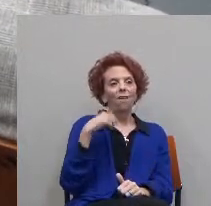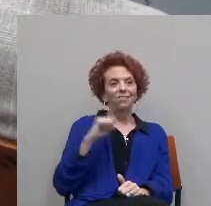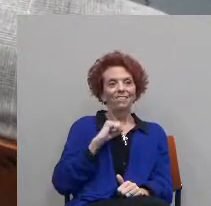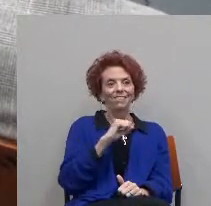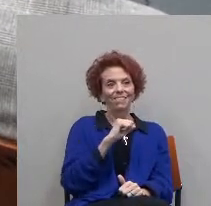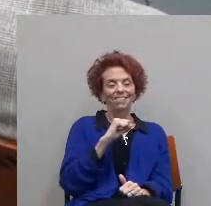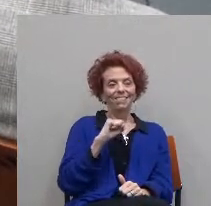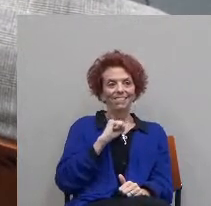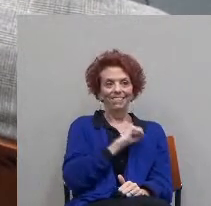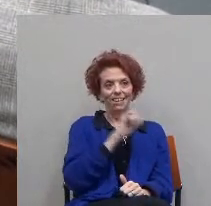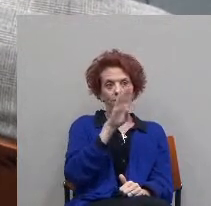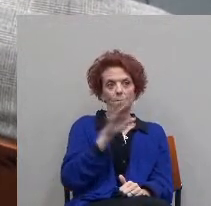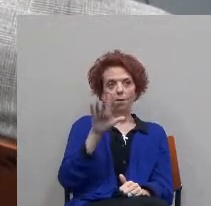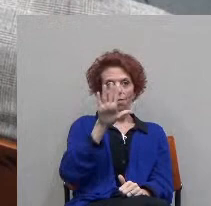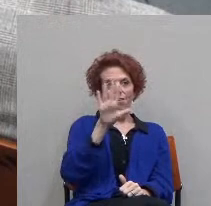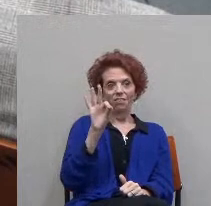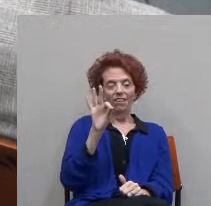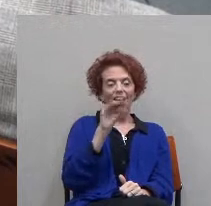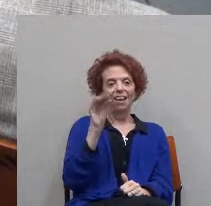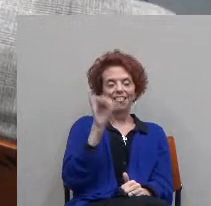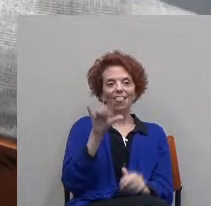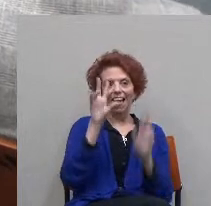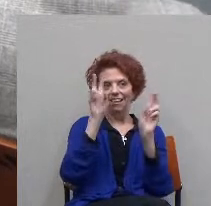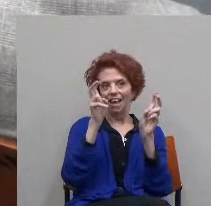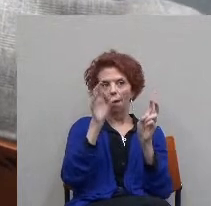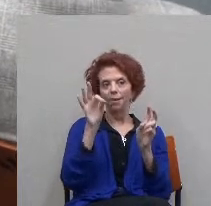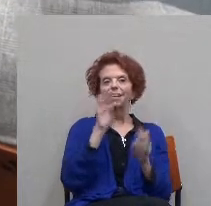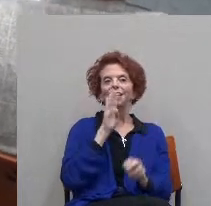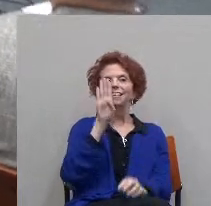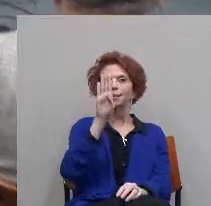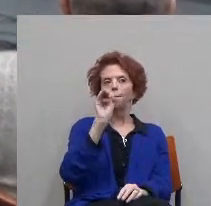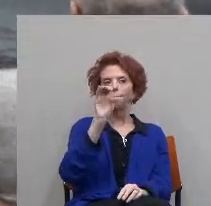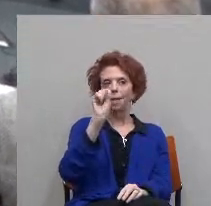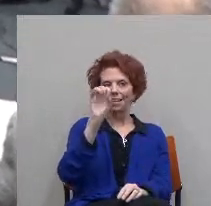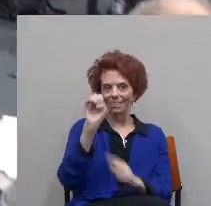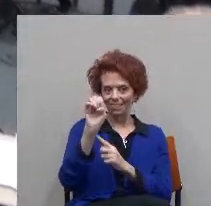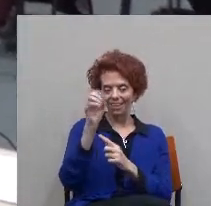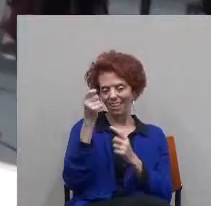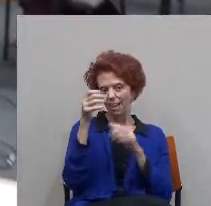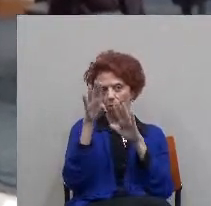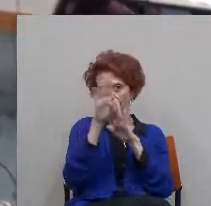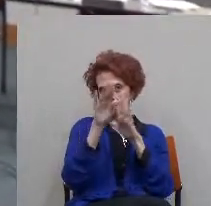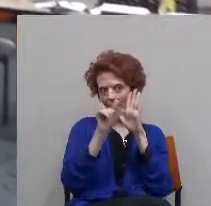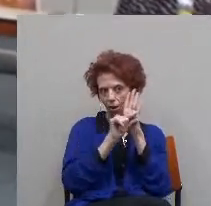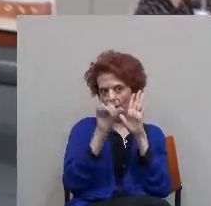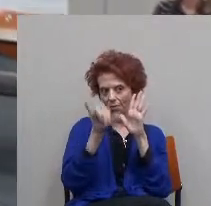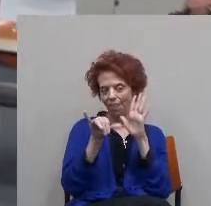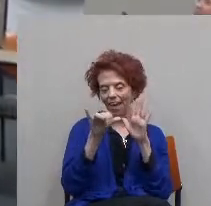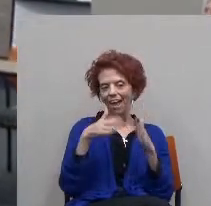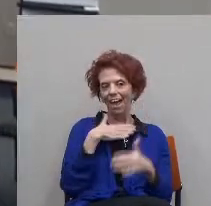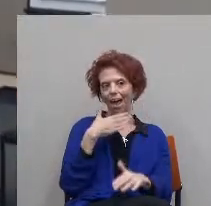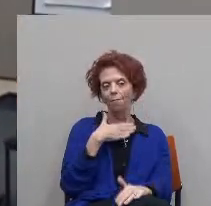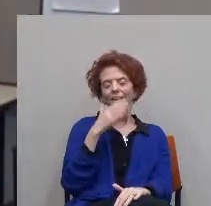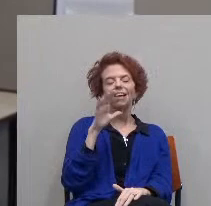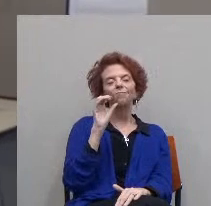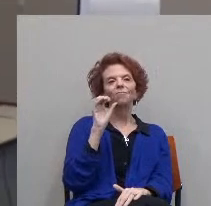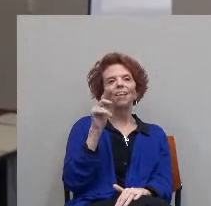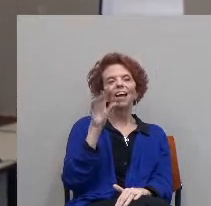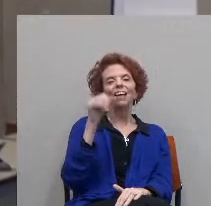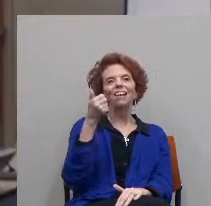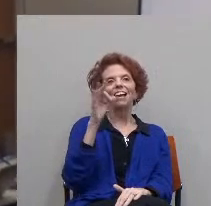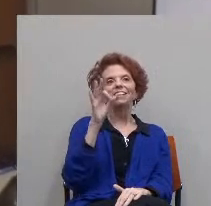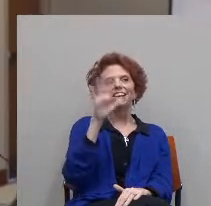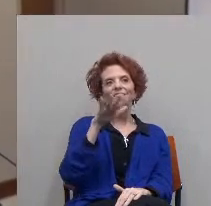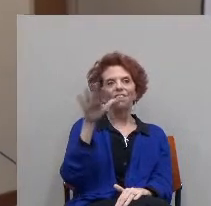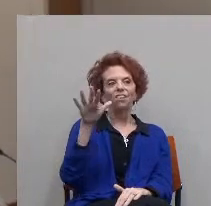Bill 59 by Senator Bernard. This topic is BESE. So just to give you a little bit of a background, in 1955, you bought